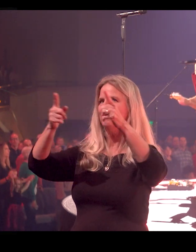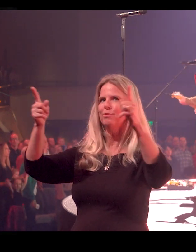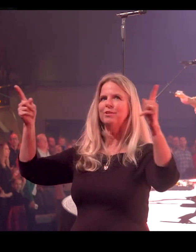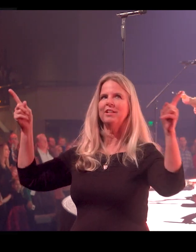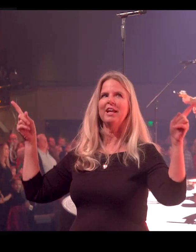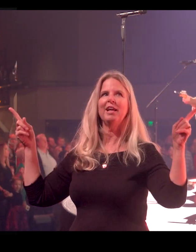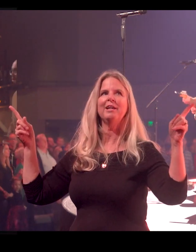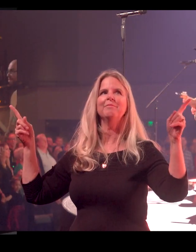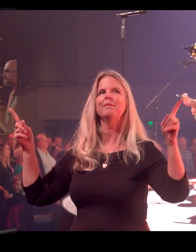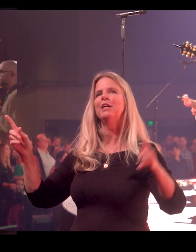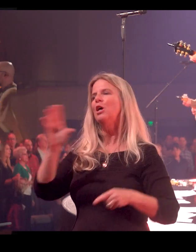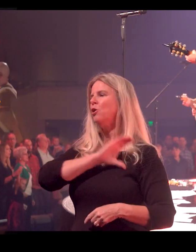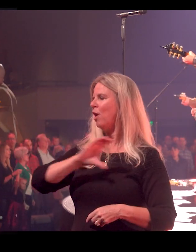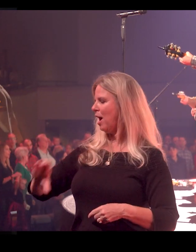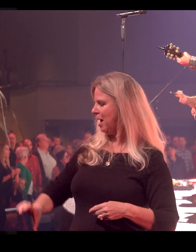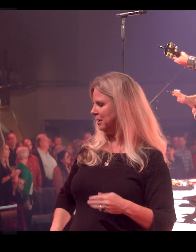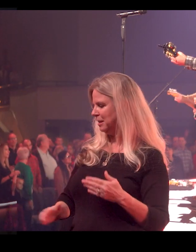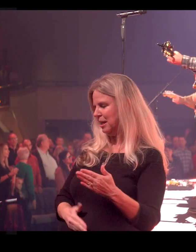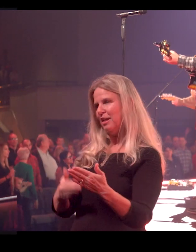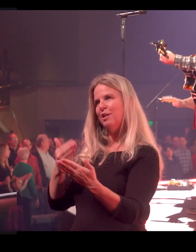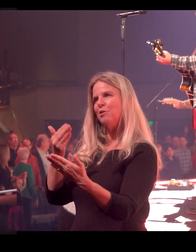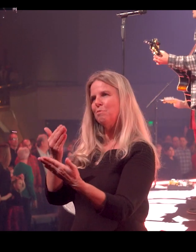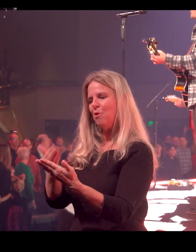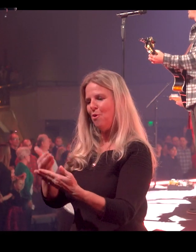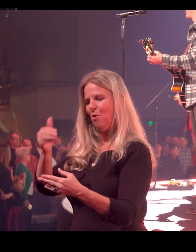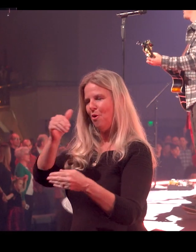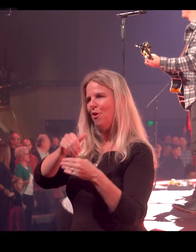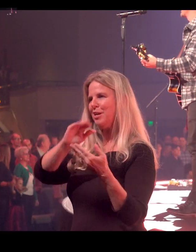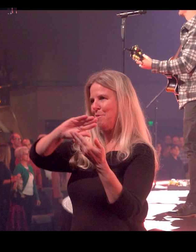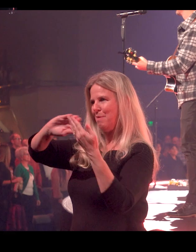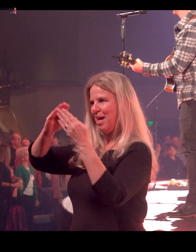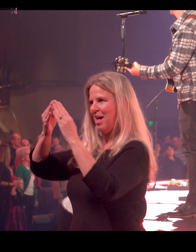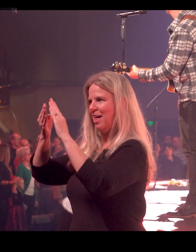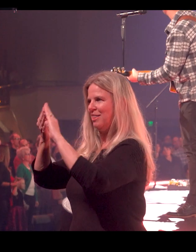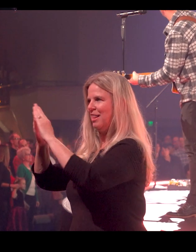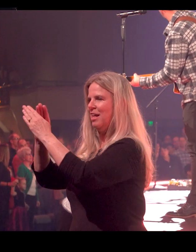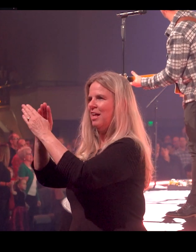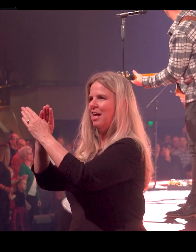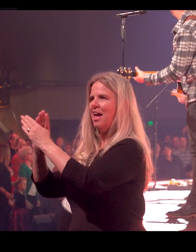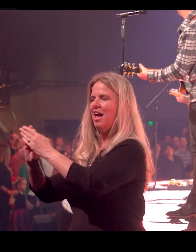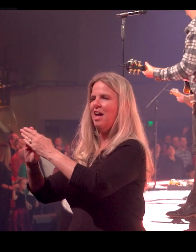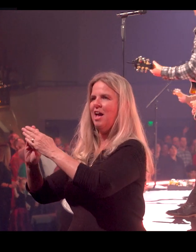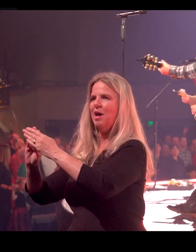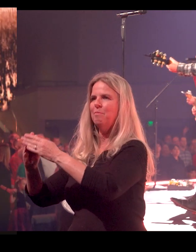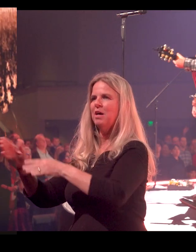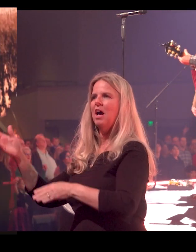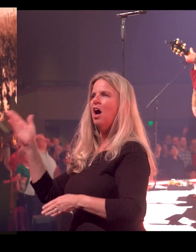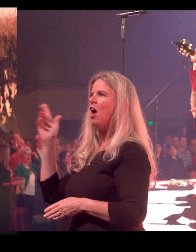Broken, Christ is born in heaven. Hark the herald